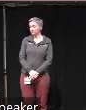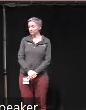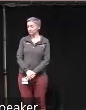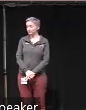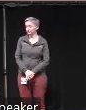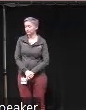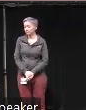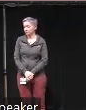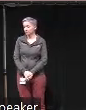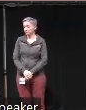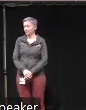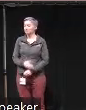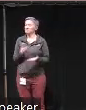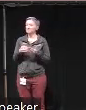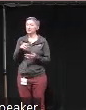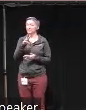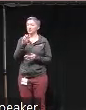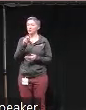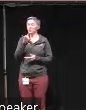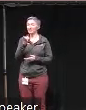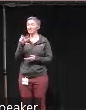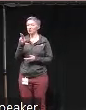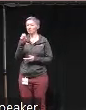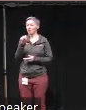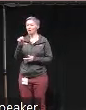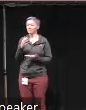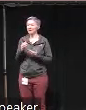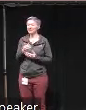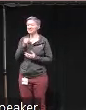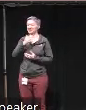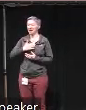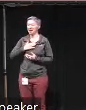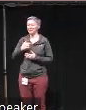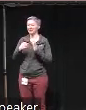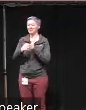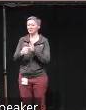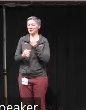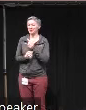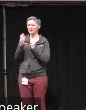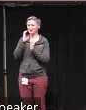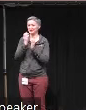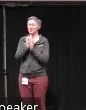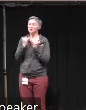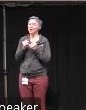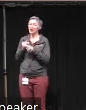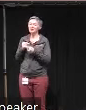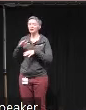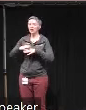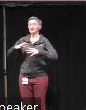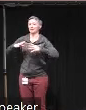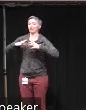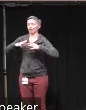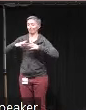probably Wendy Cross will be a bit unhappy that I'm showing this. She's right now in sabbatical in relation to